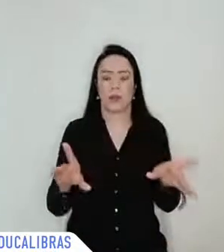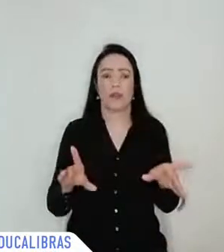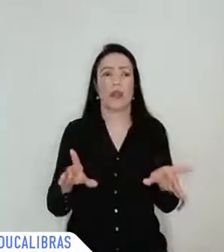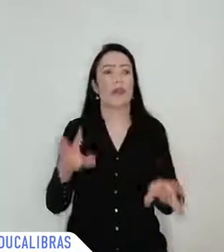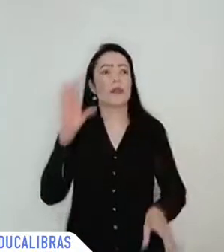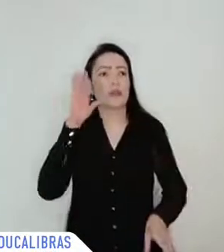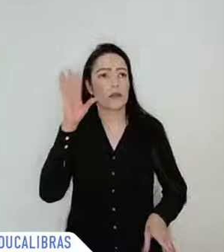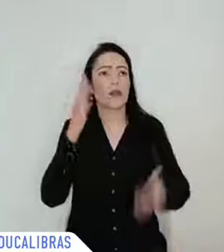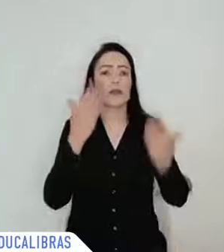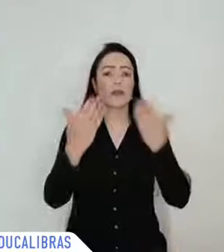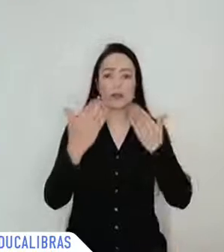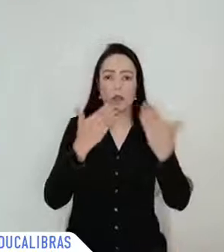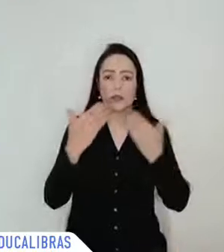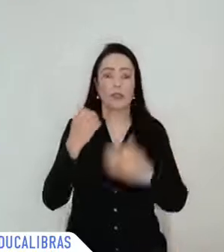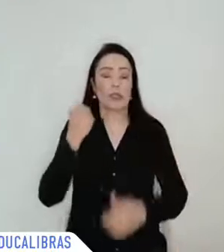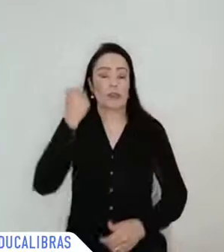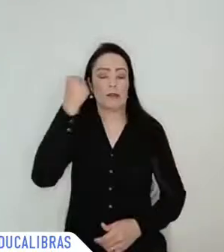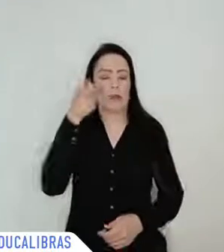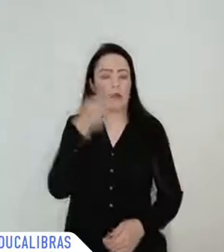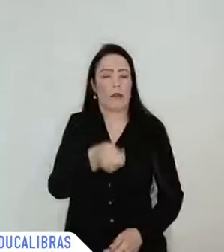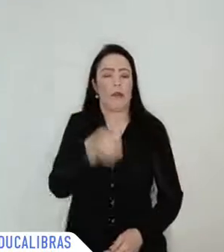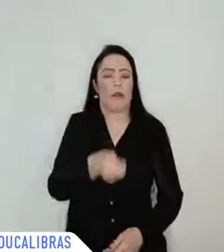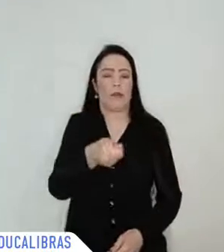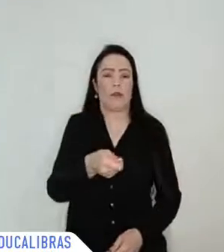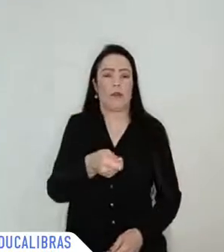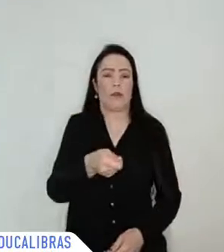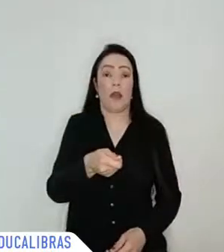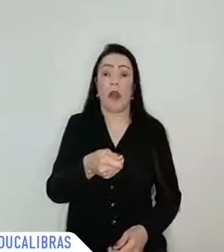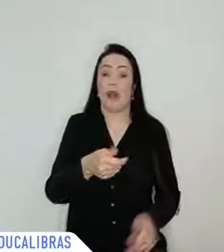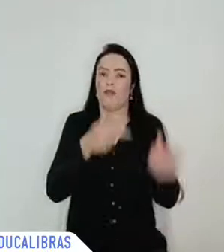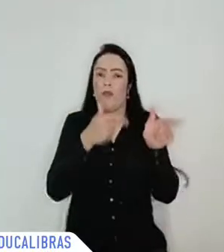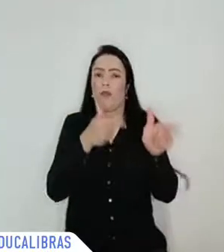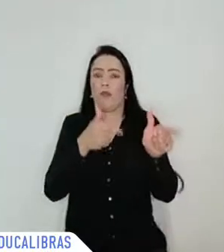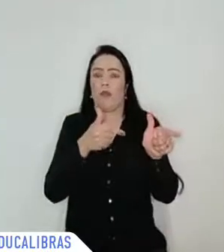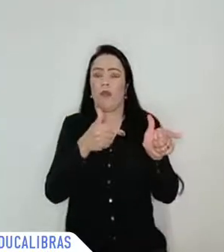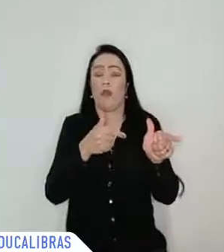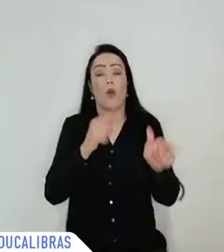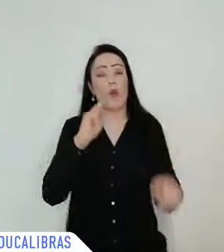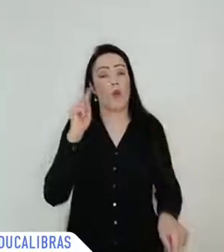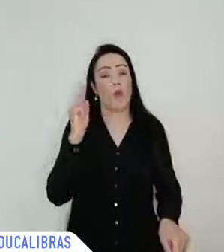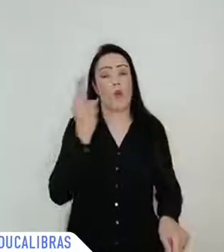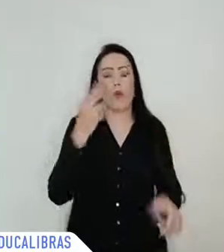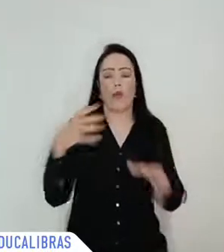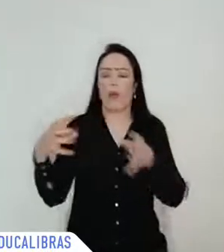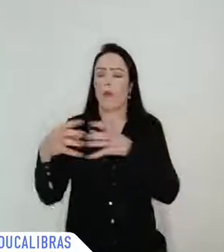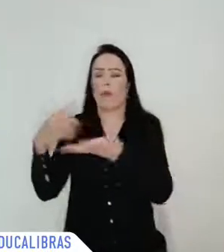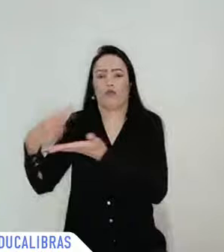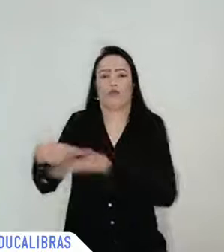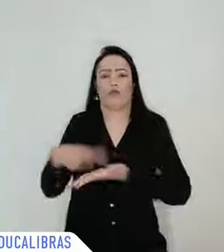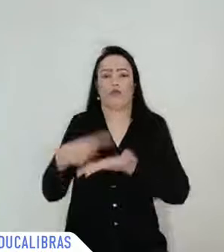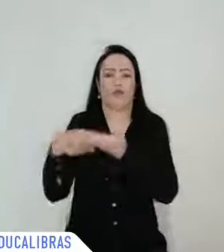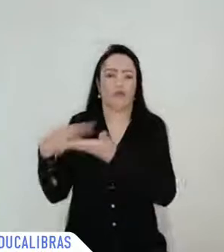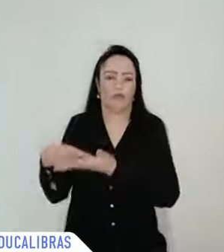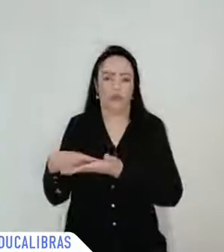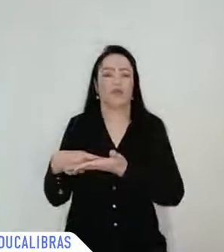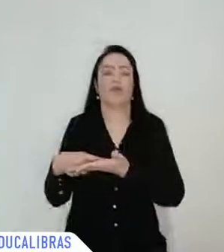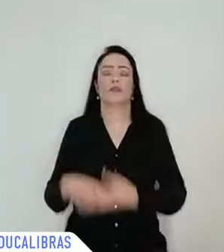trades the democracy essence for the force, whether with guns